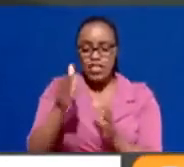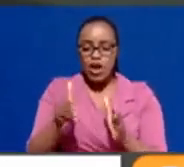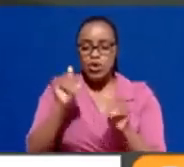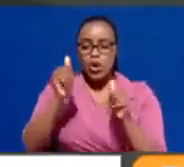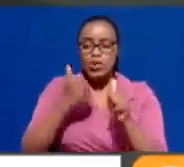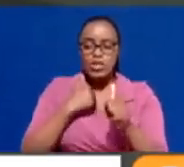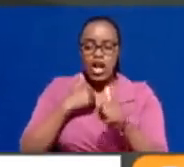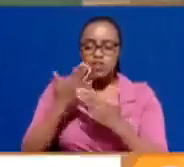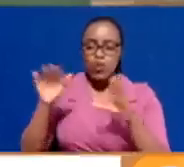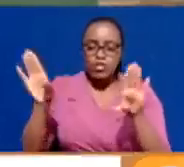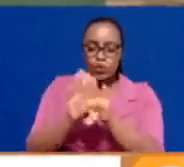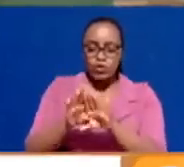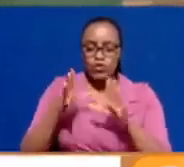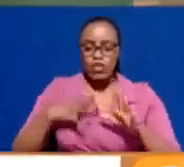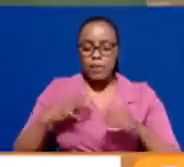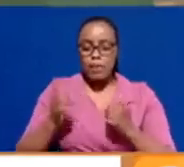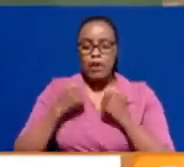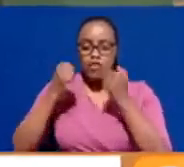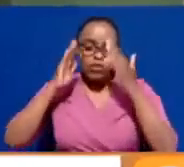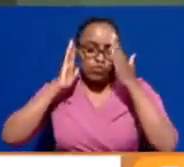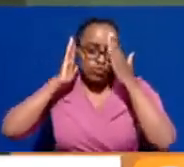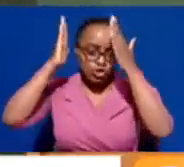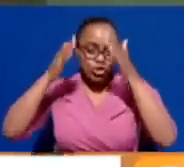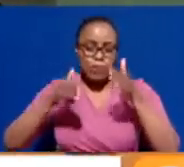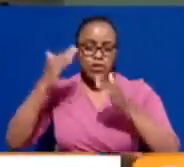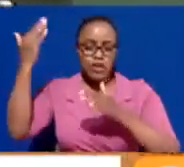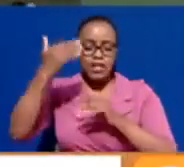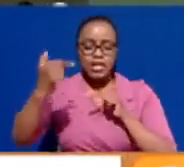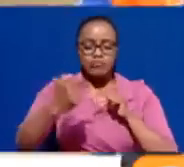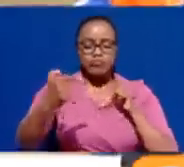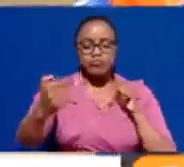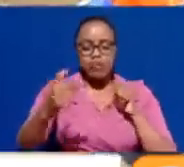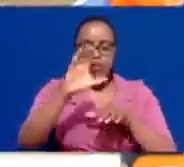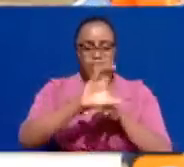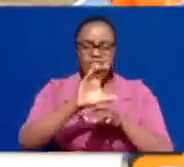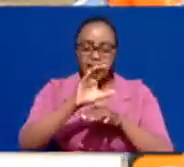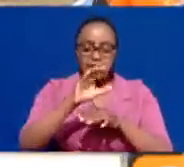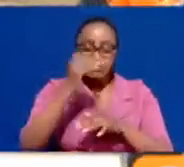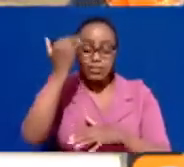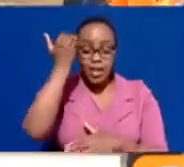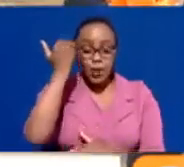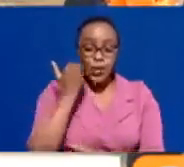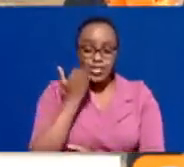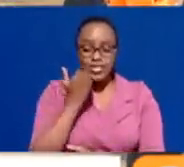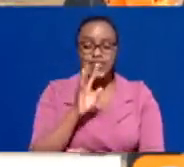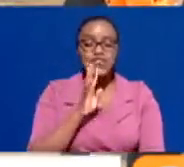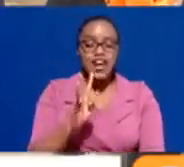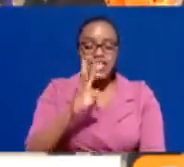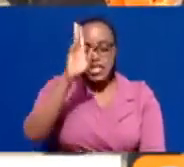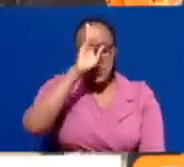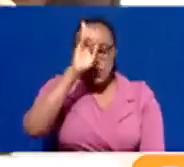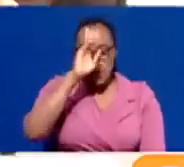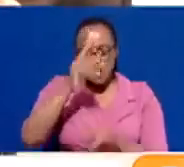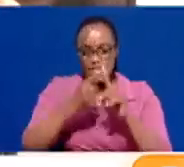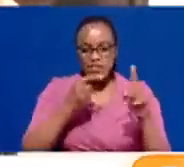was out of bounds for motorists was Bishop Road, which is directly opposite the court. About 400 police officers drawn